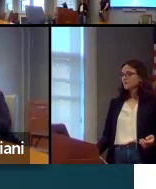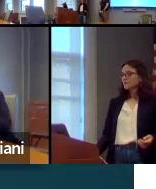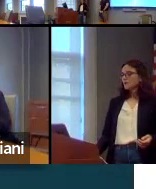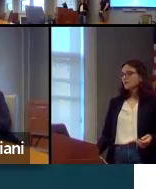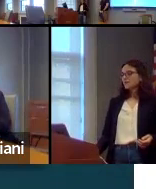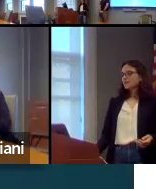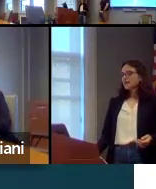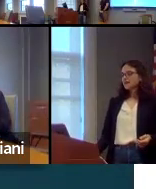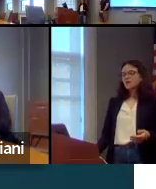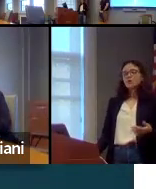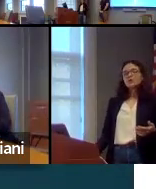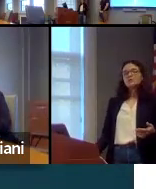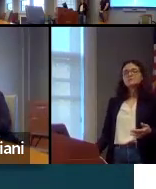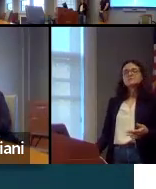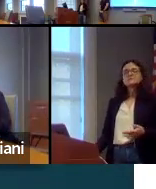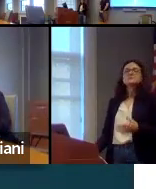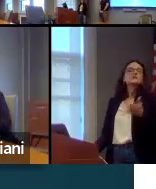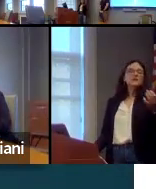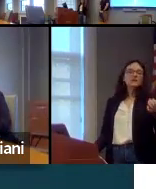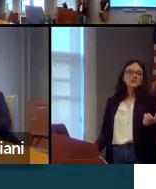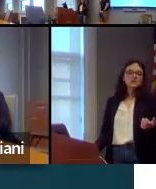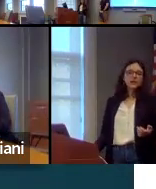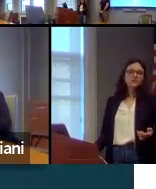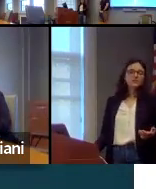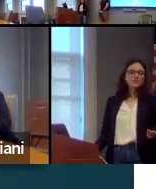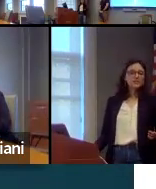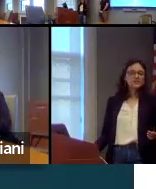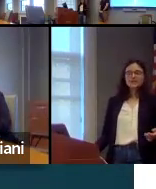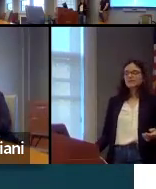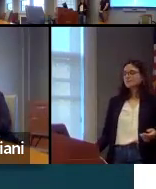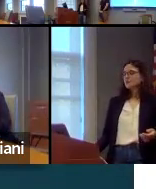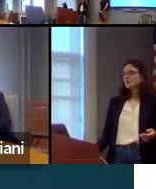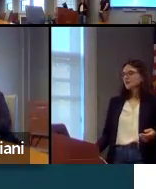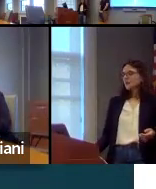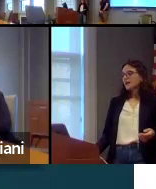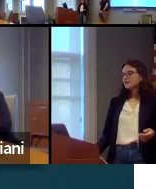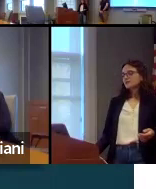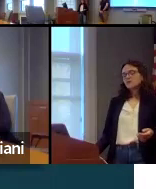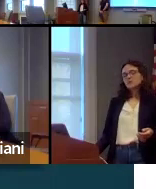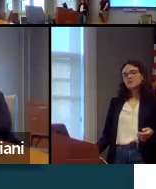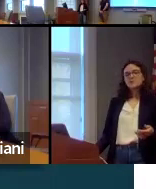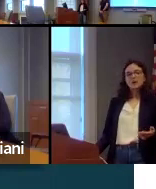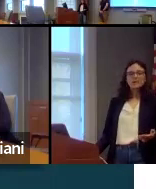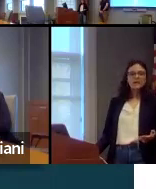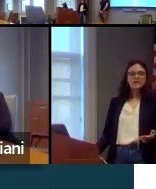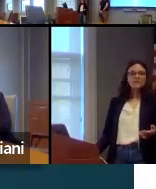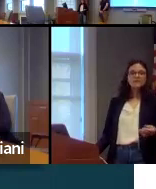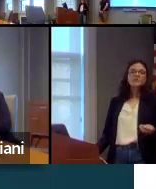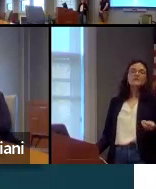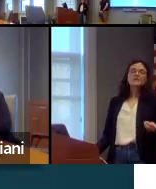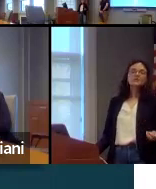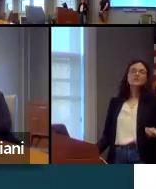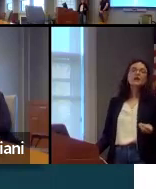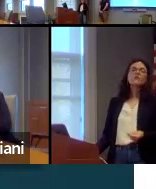conflict. We see it as an argument, as I mentioned, the preamble to genocide. And it's also a form of propaganda